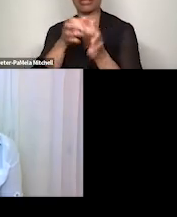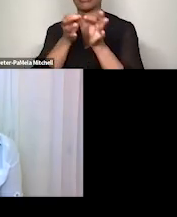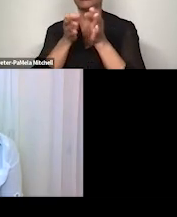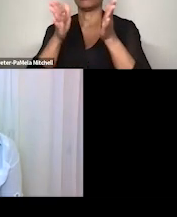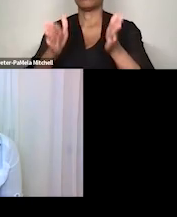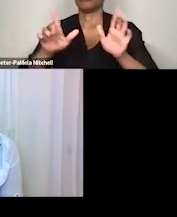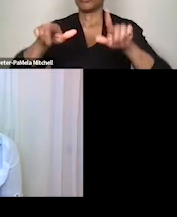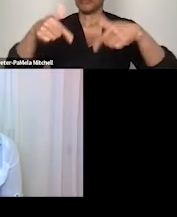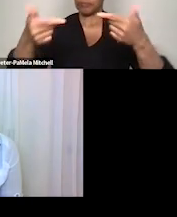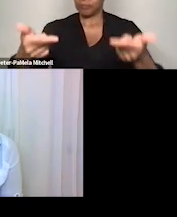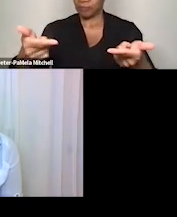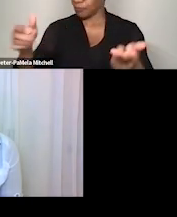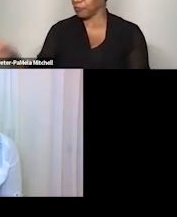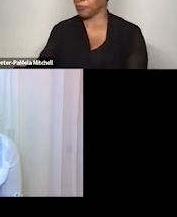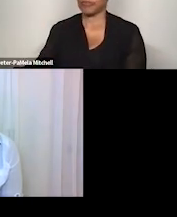Next slide.